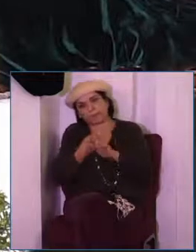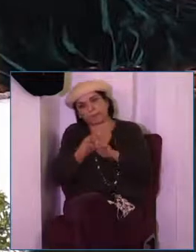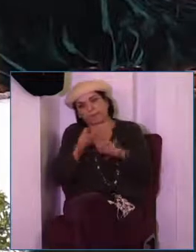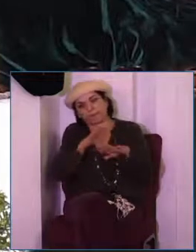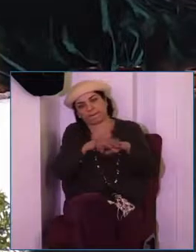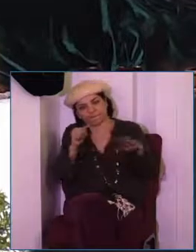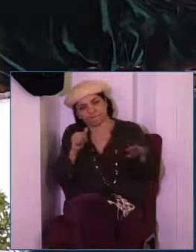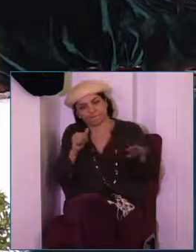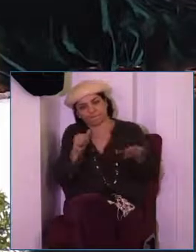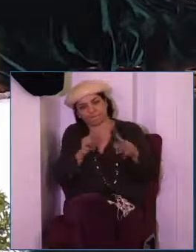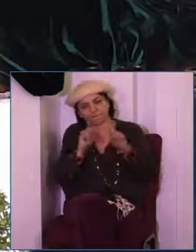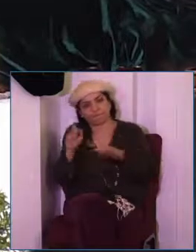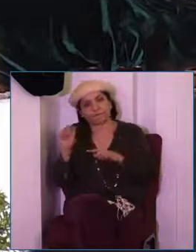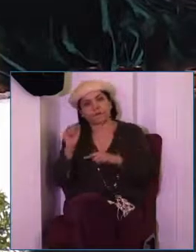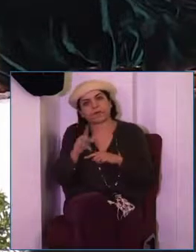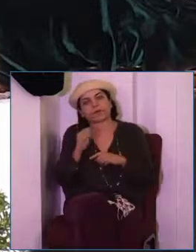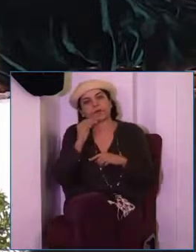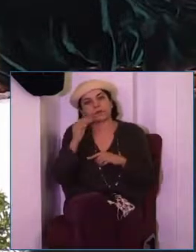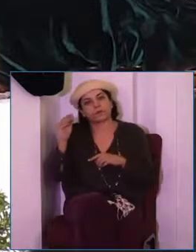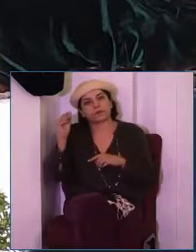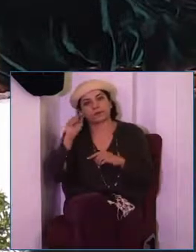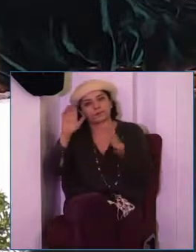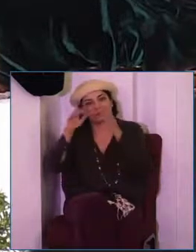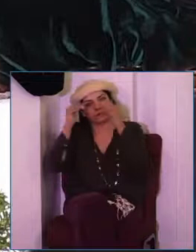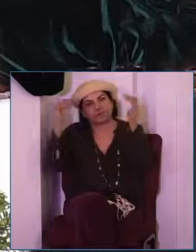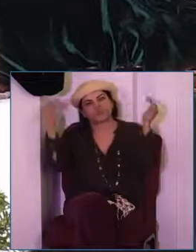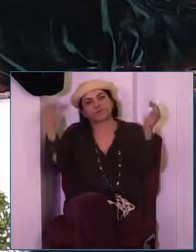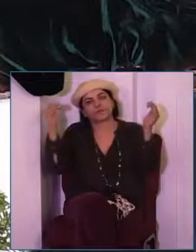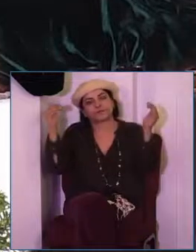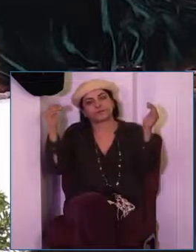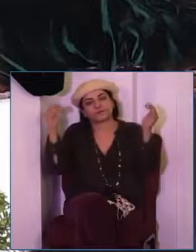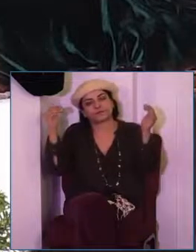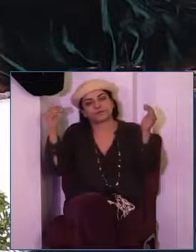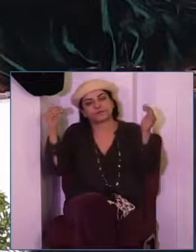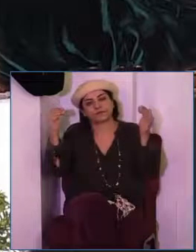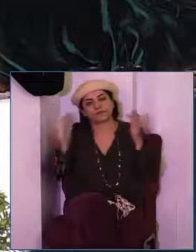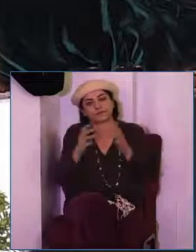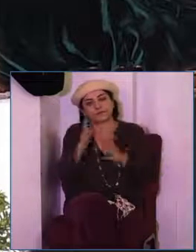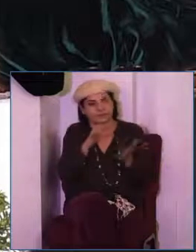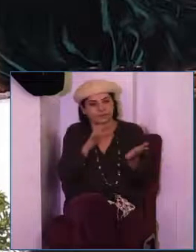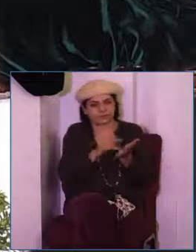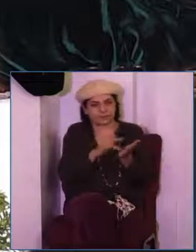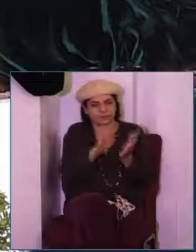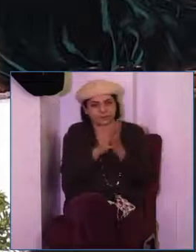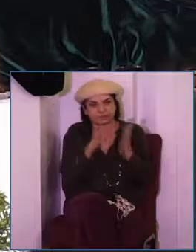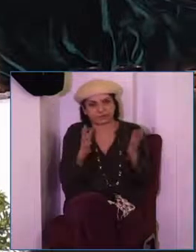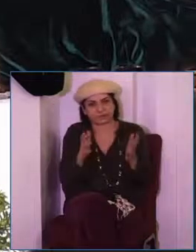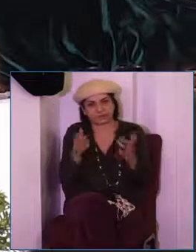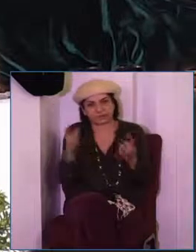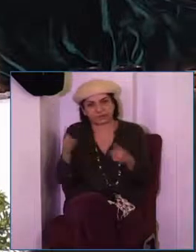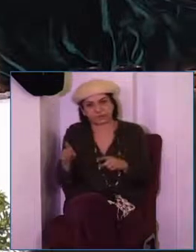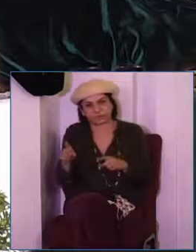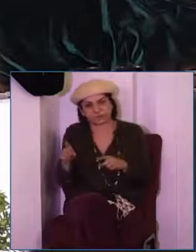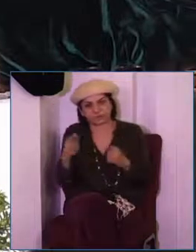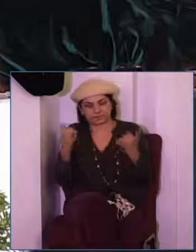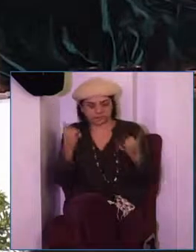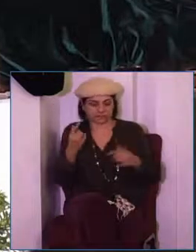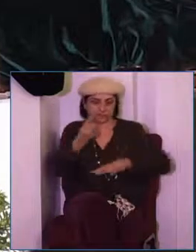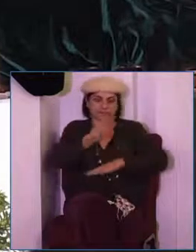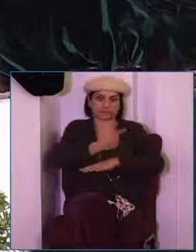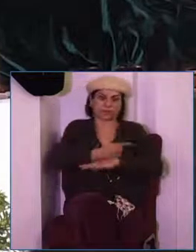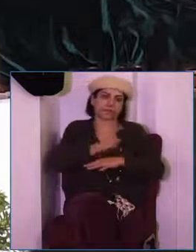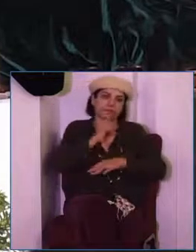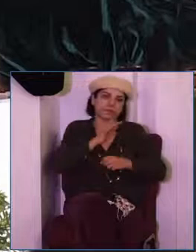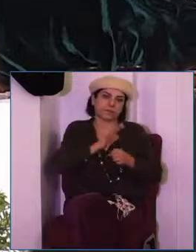midst of so much that is happening, today we commit in choosing to trust